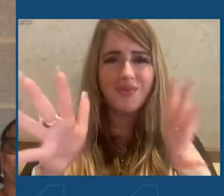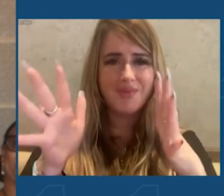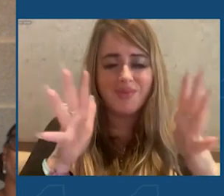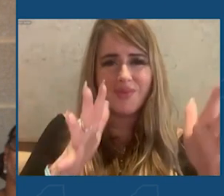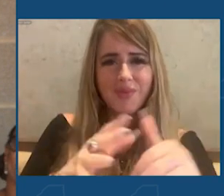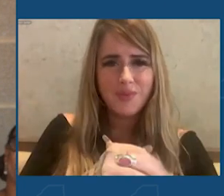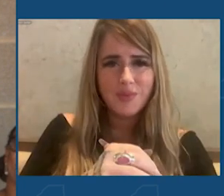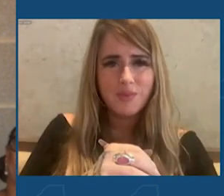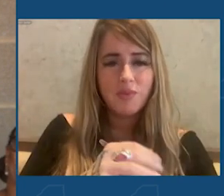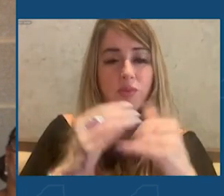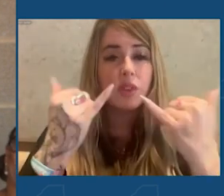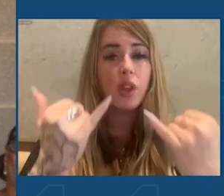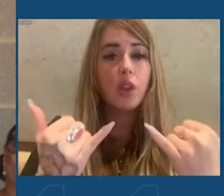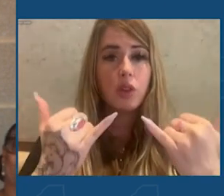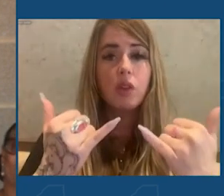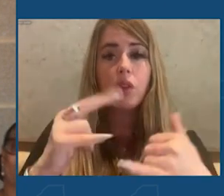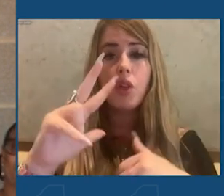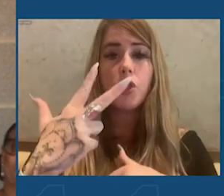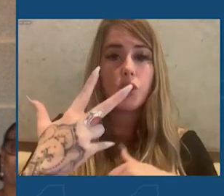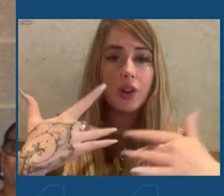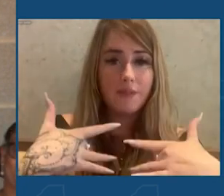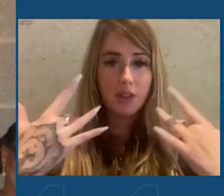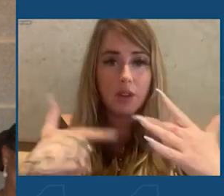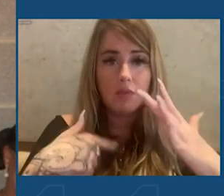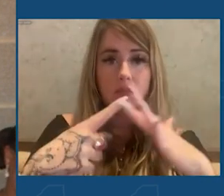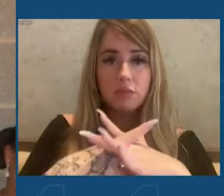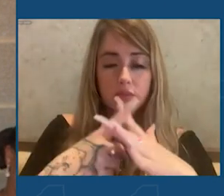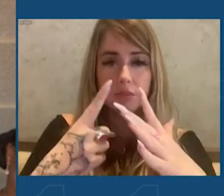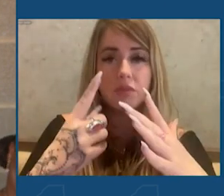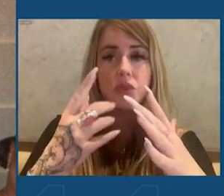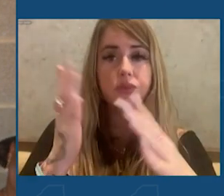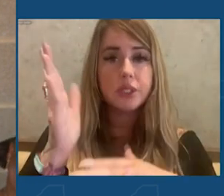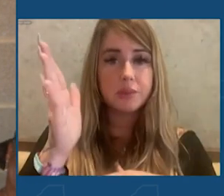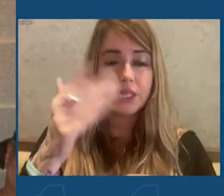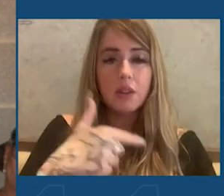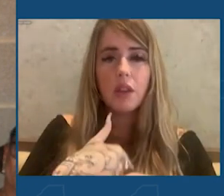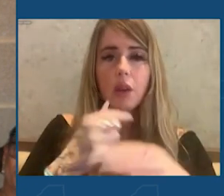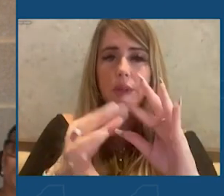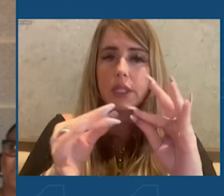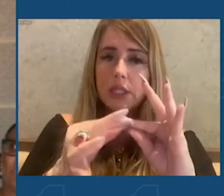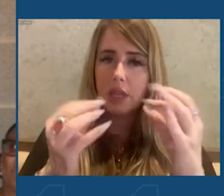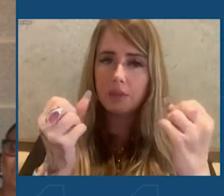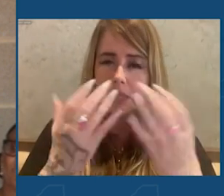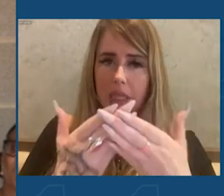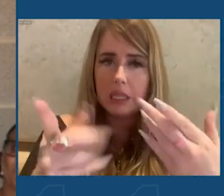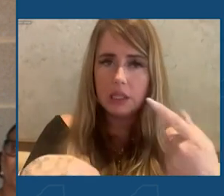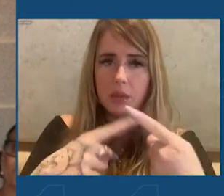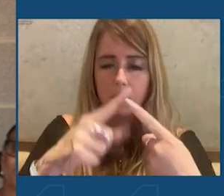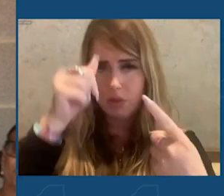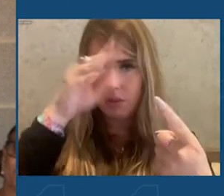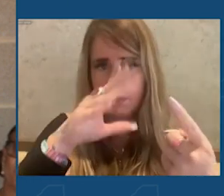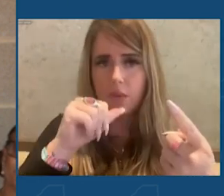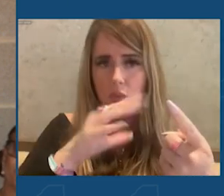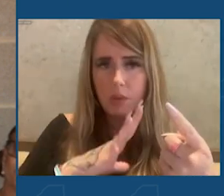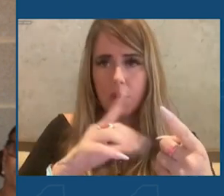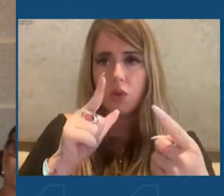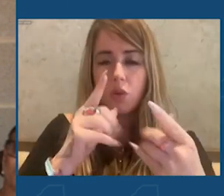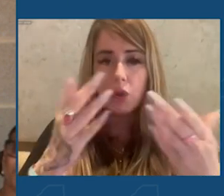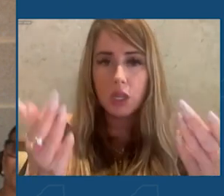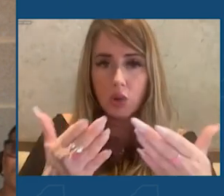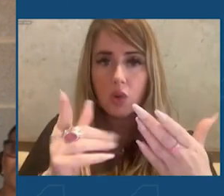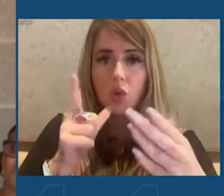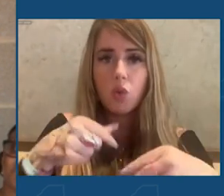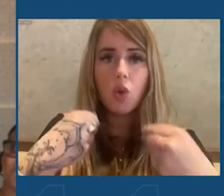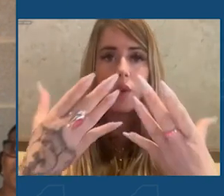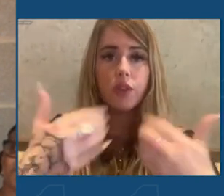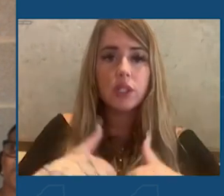So this is the third event that I've spoke at today, and I could say a lot of things about the men and women that gave the ultimate sacrifice. But I